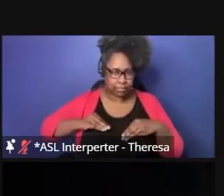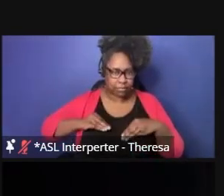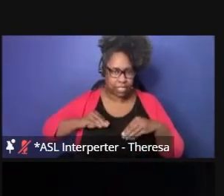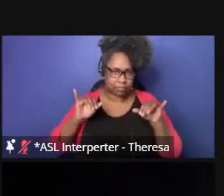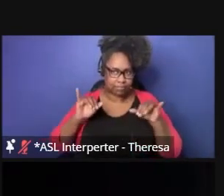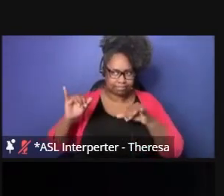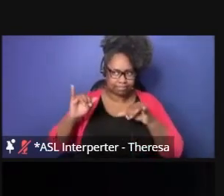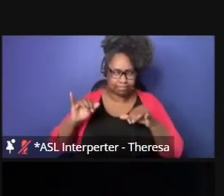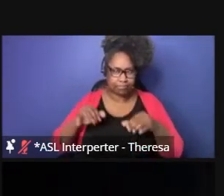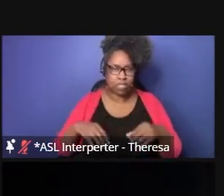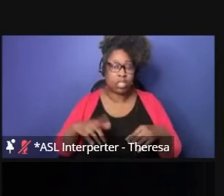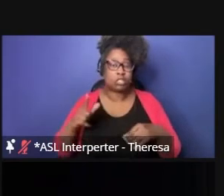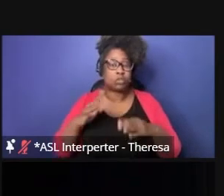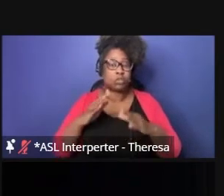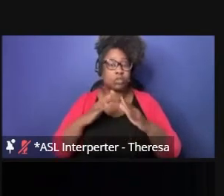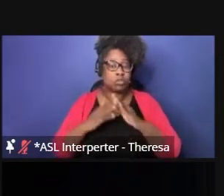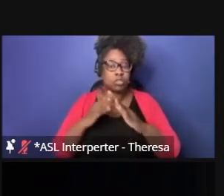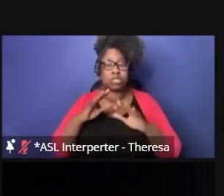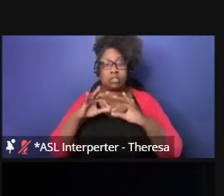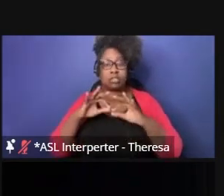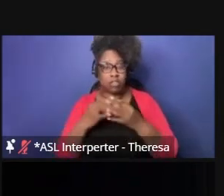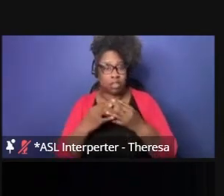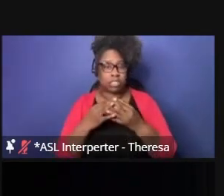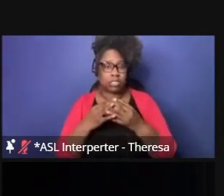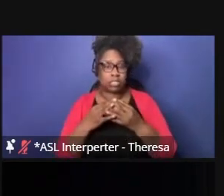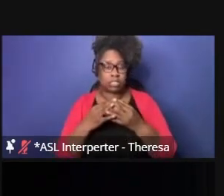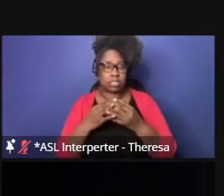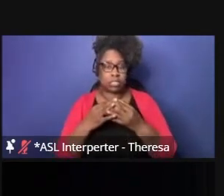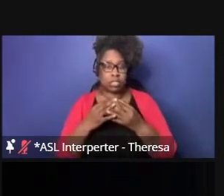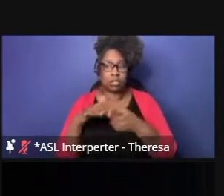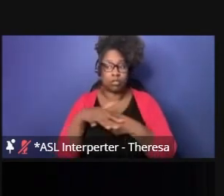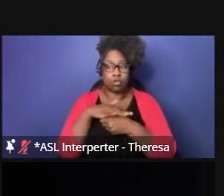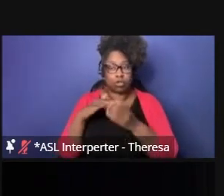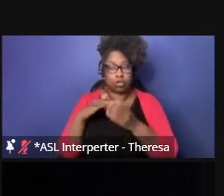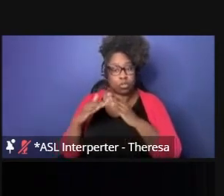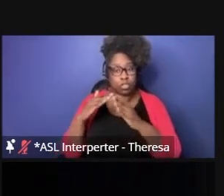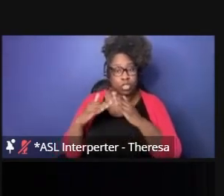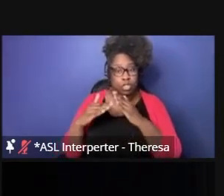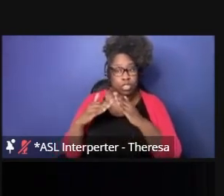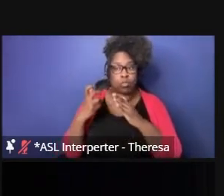communities, with students, with families, and with local communities.